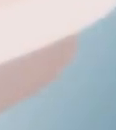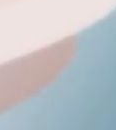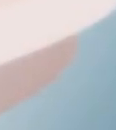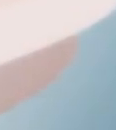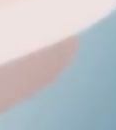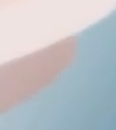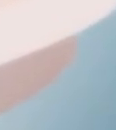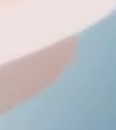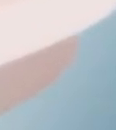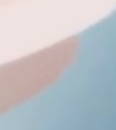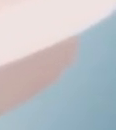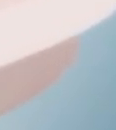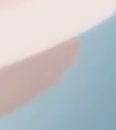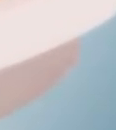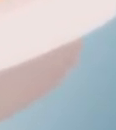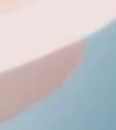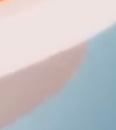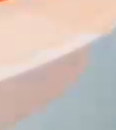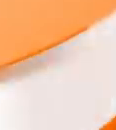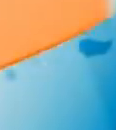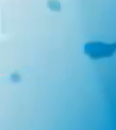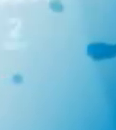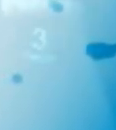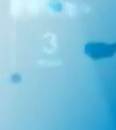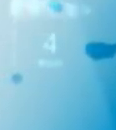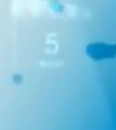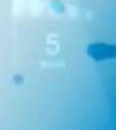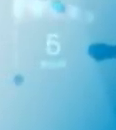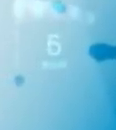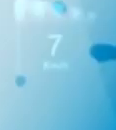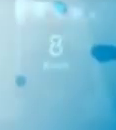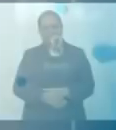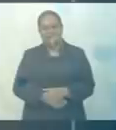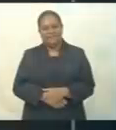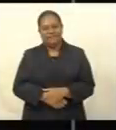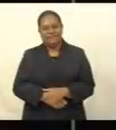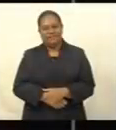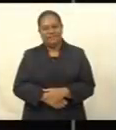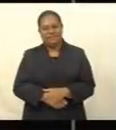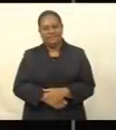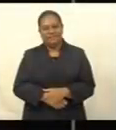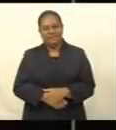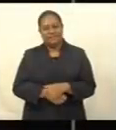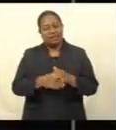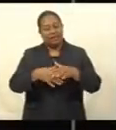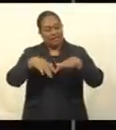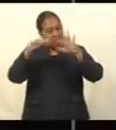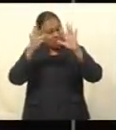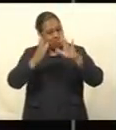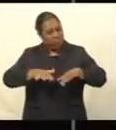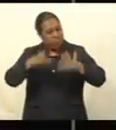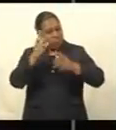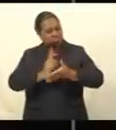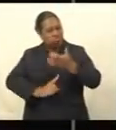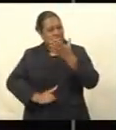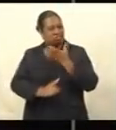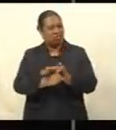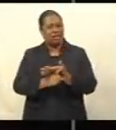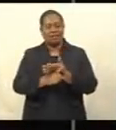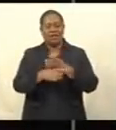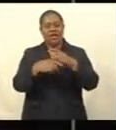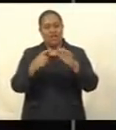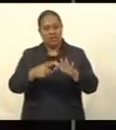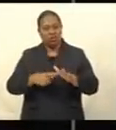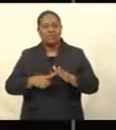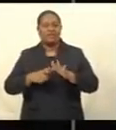A heavy rain alert is now in force for the